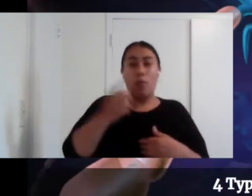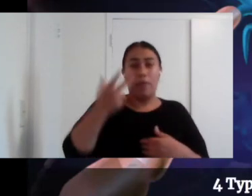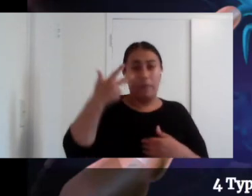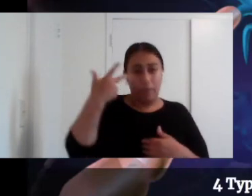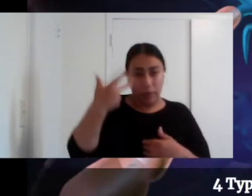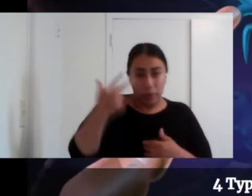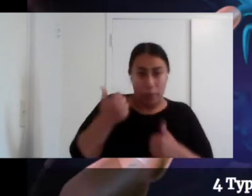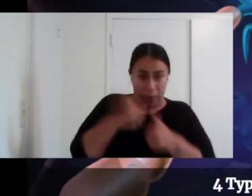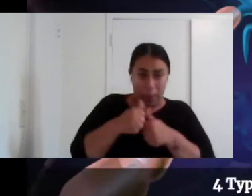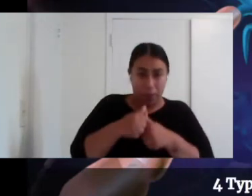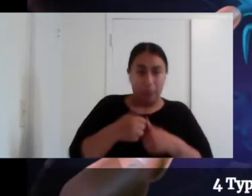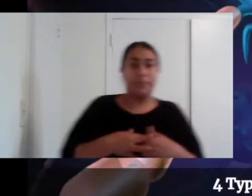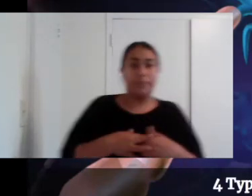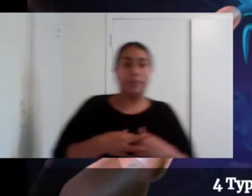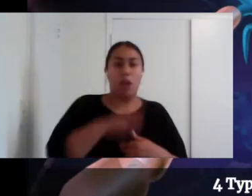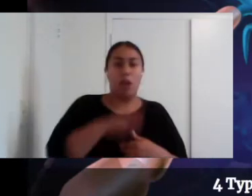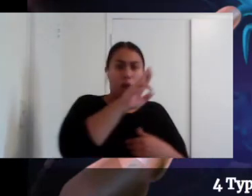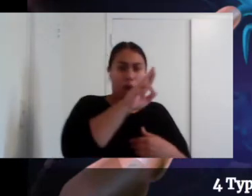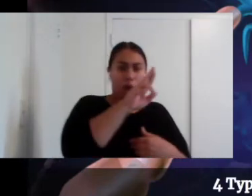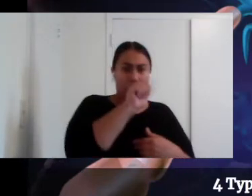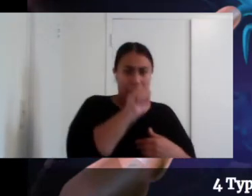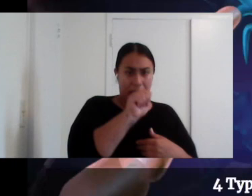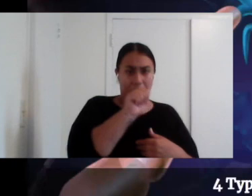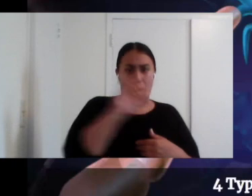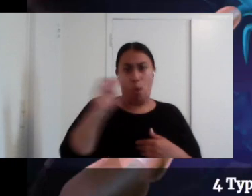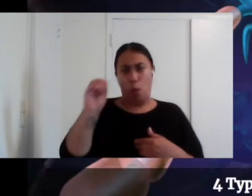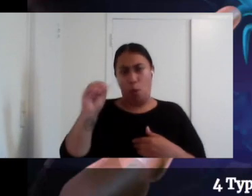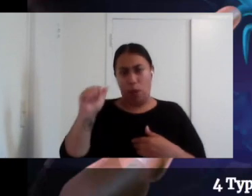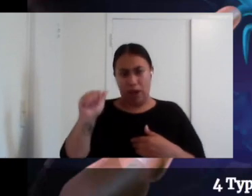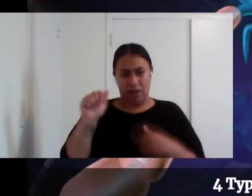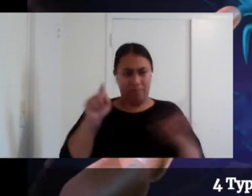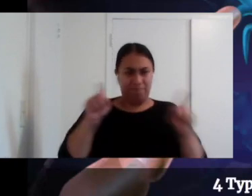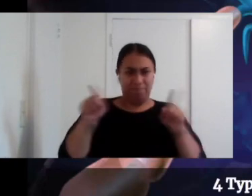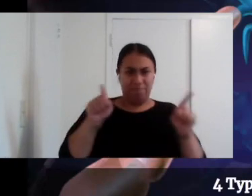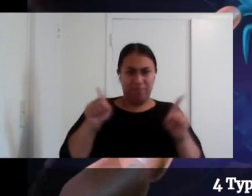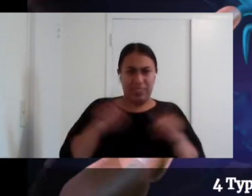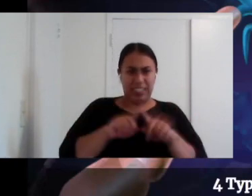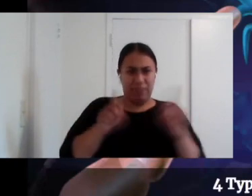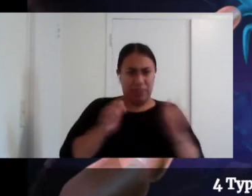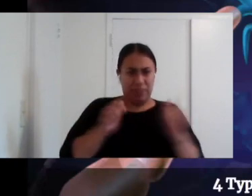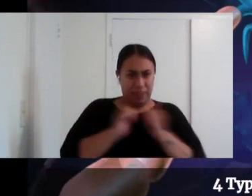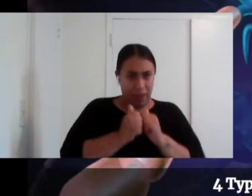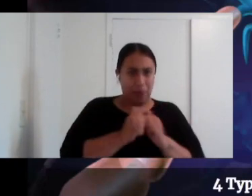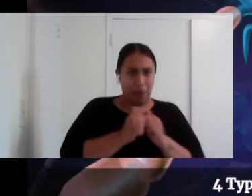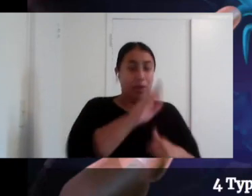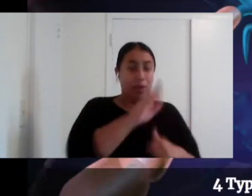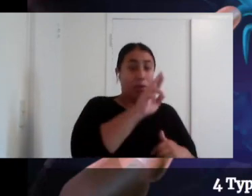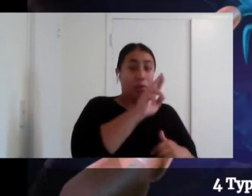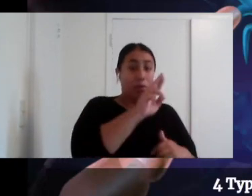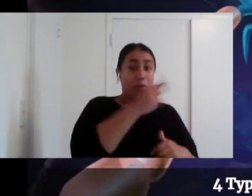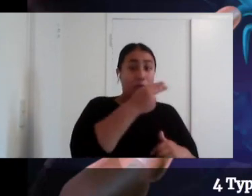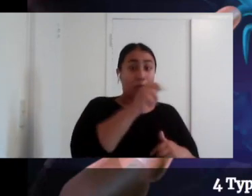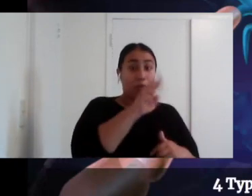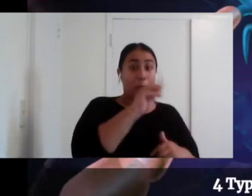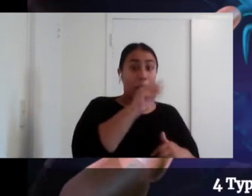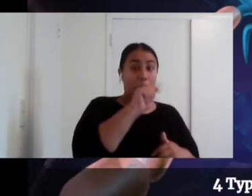autoimmune condition. It falls under a type 3 hypersensitivity. So again, just things to keep us in the loop and to